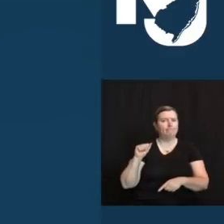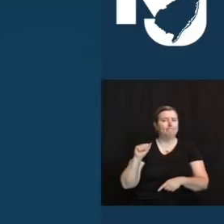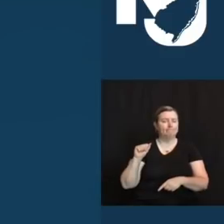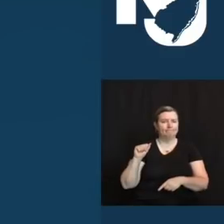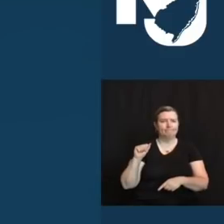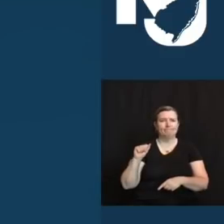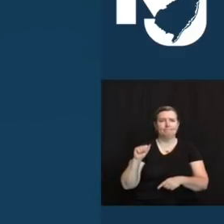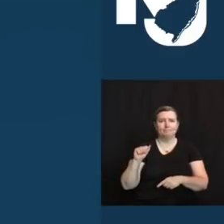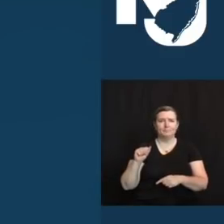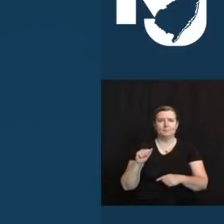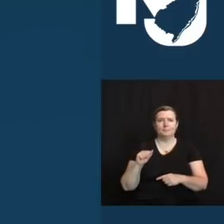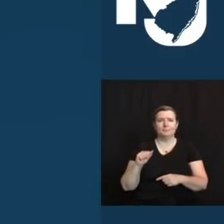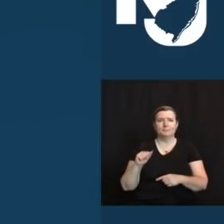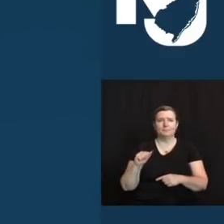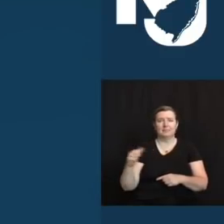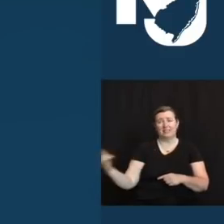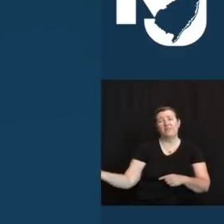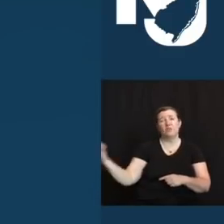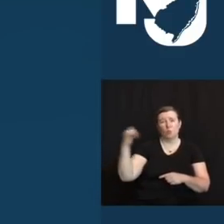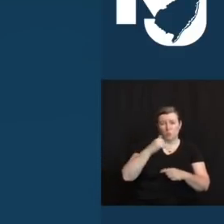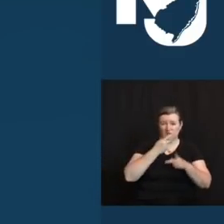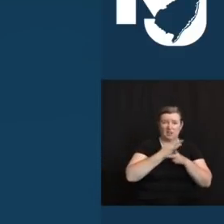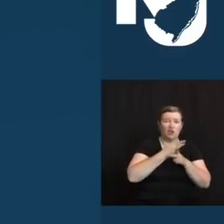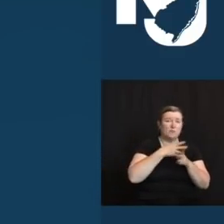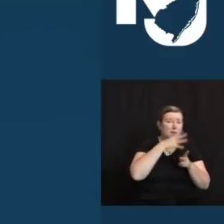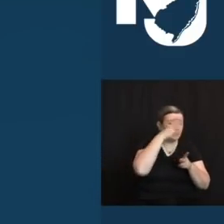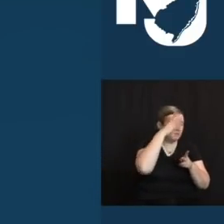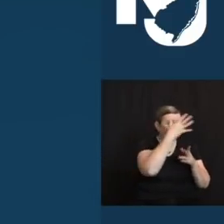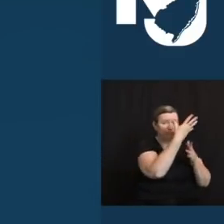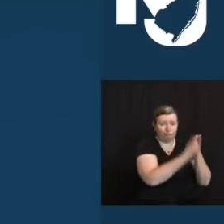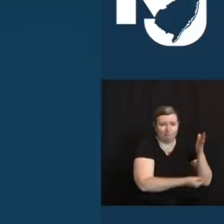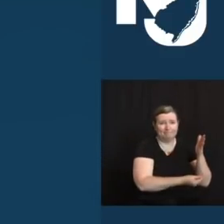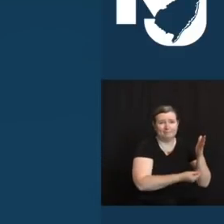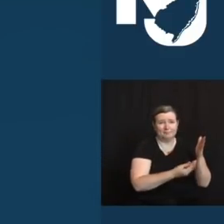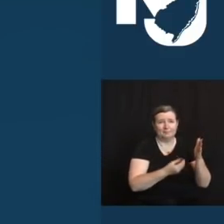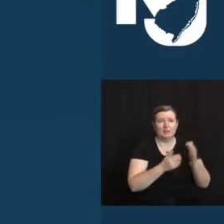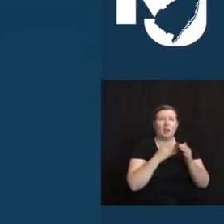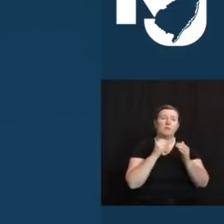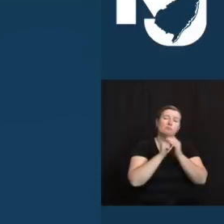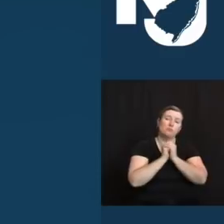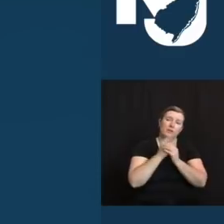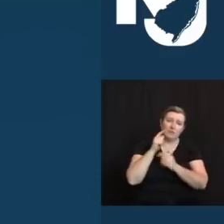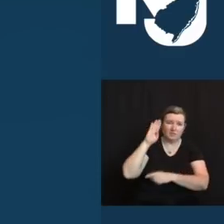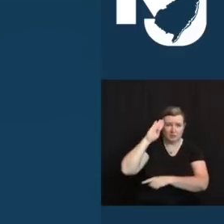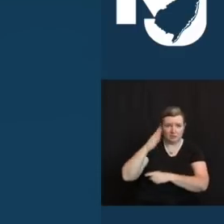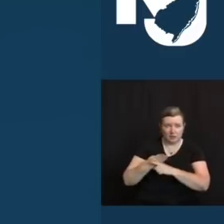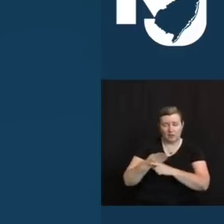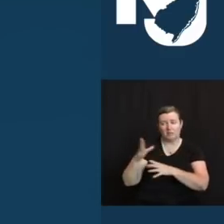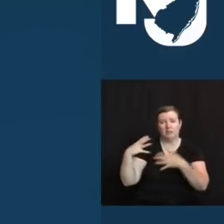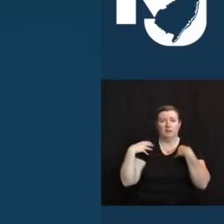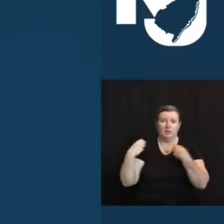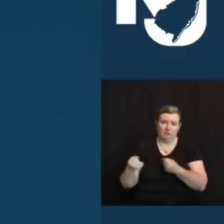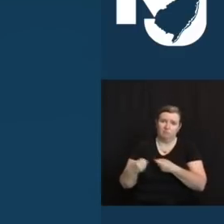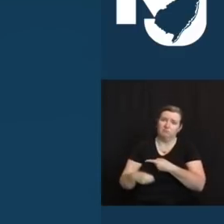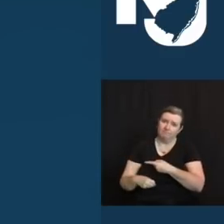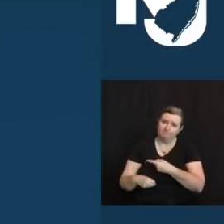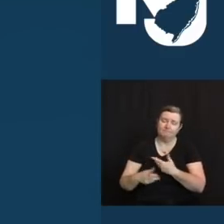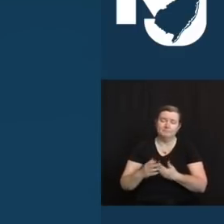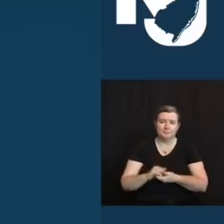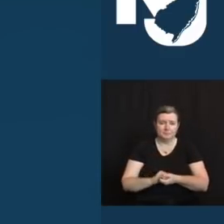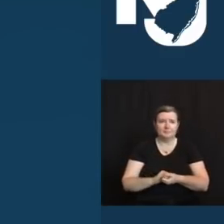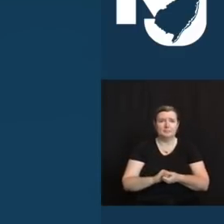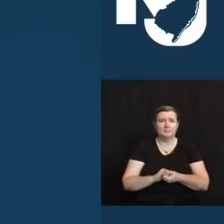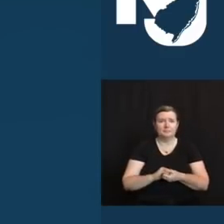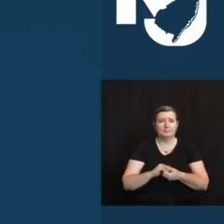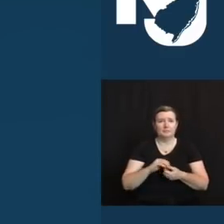dad. And we pray, by the way, for his good health and safety, given the challenges that not only face New Jersey, but are